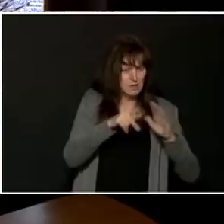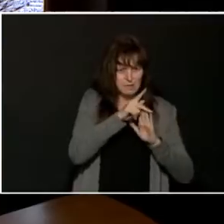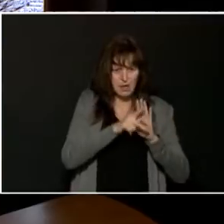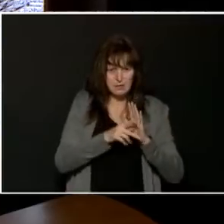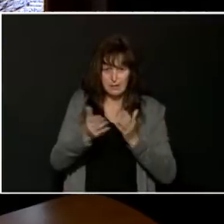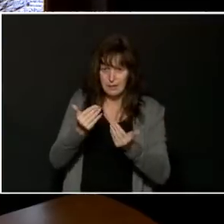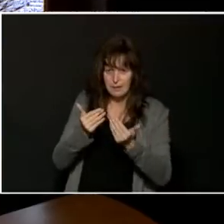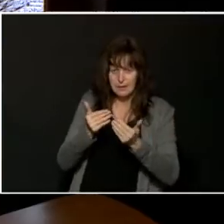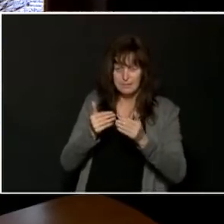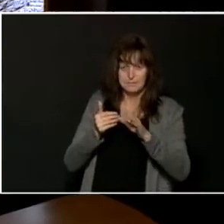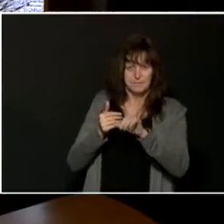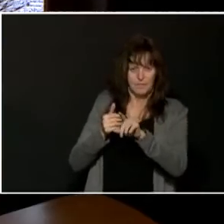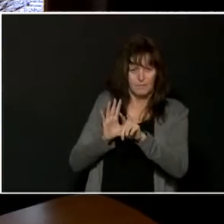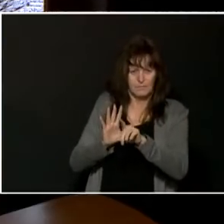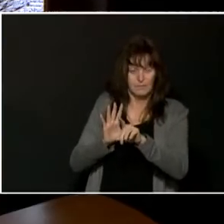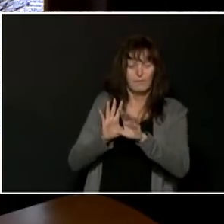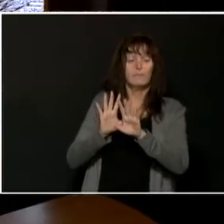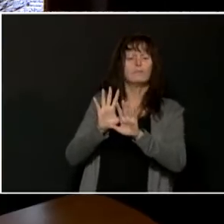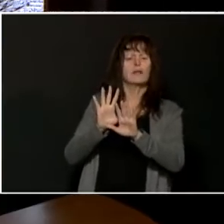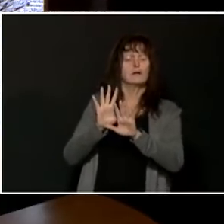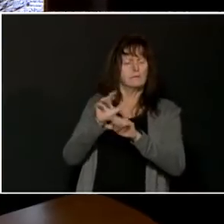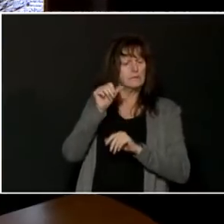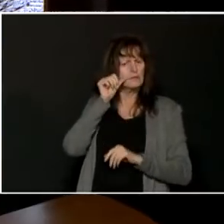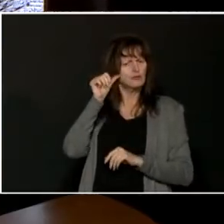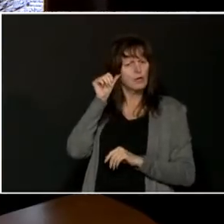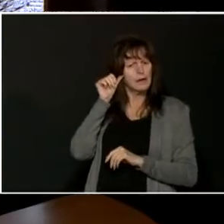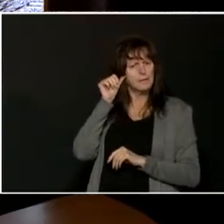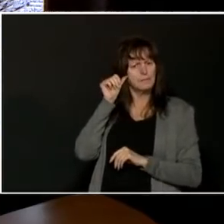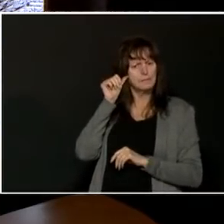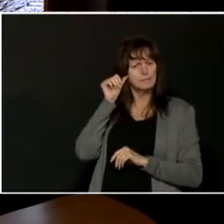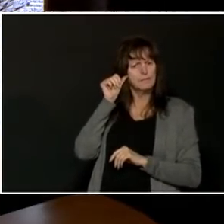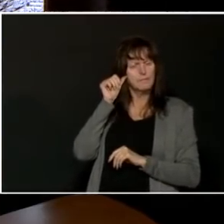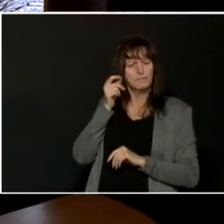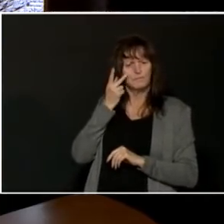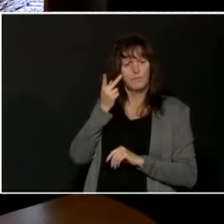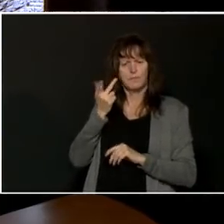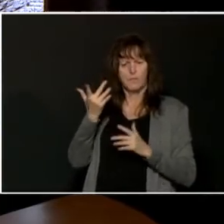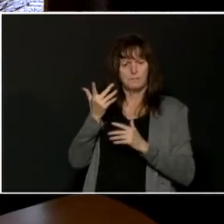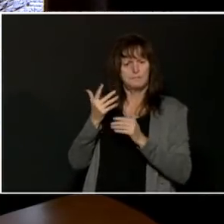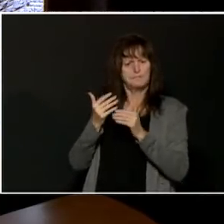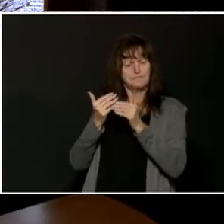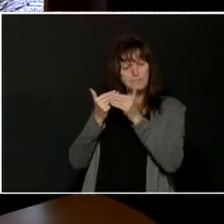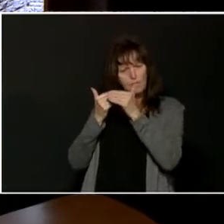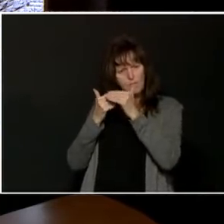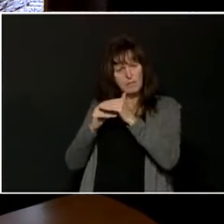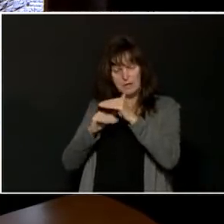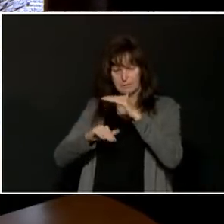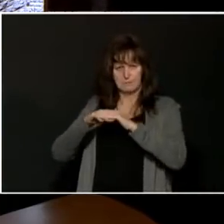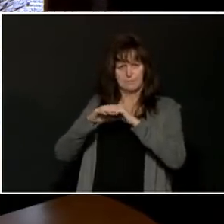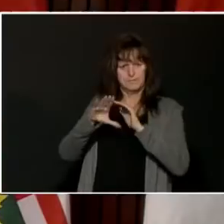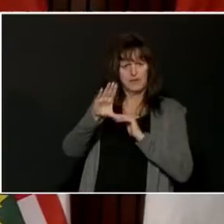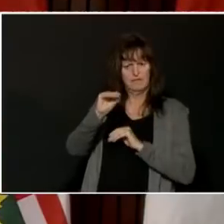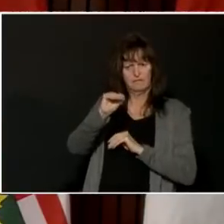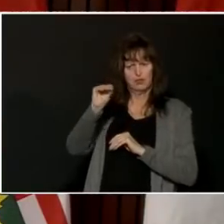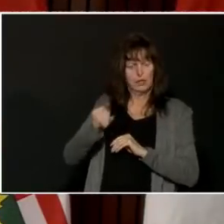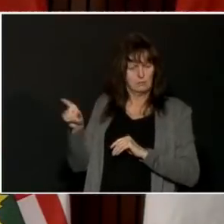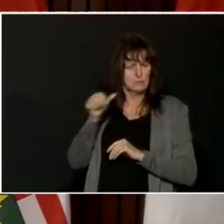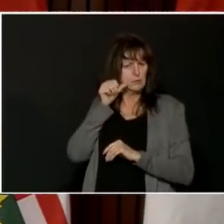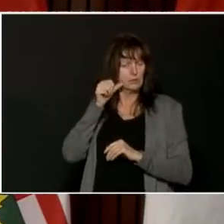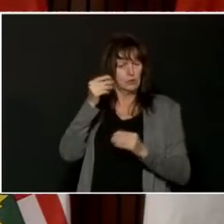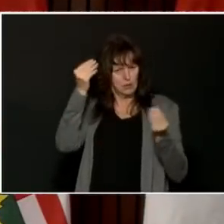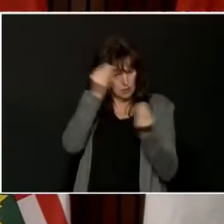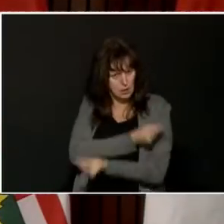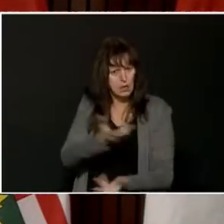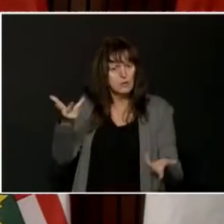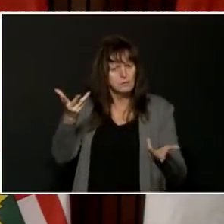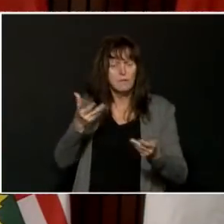saw capacity limits at large venues with 1,000 plus cut down to 50%. In your view, and that's only coming into